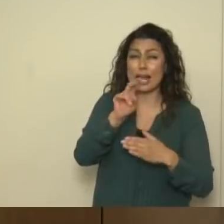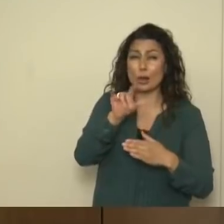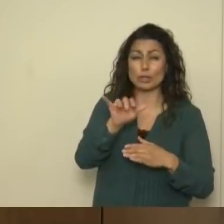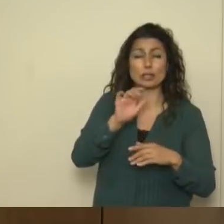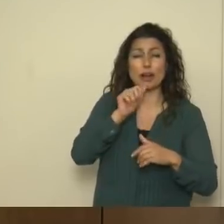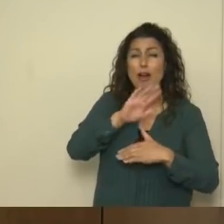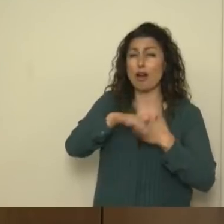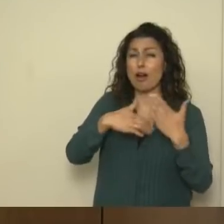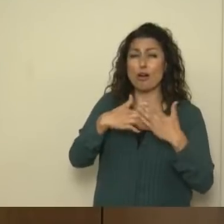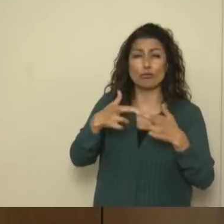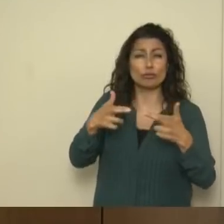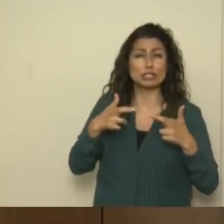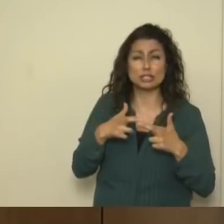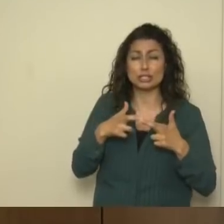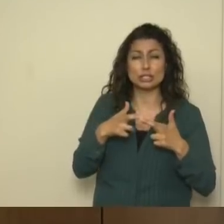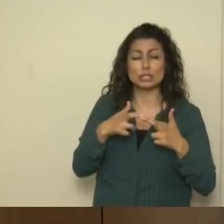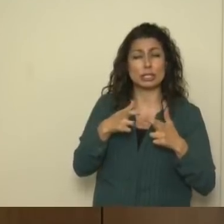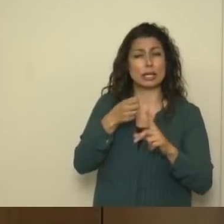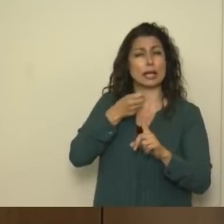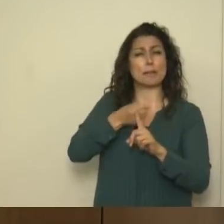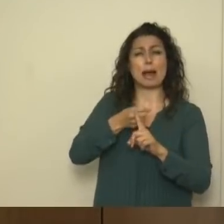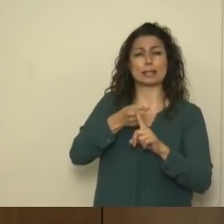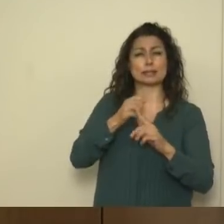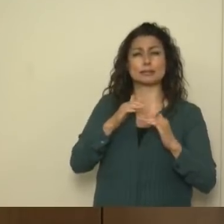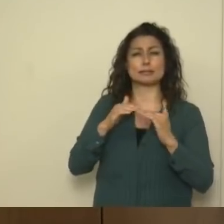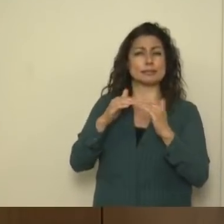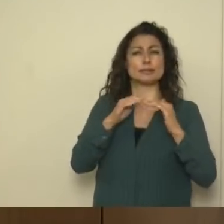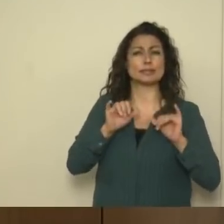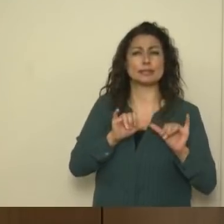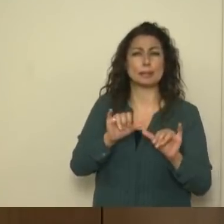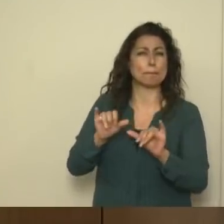maps, are impacted the same way.